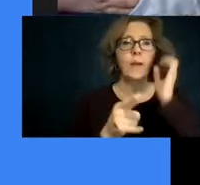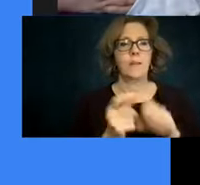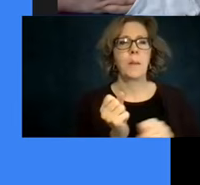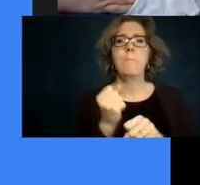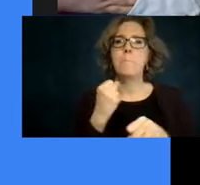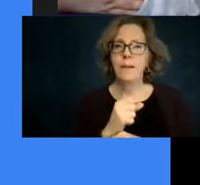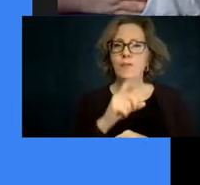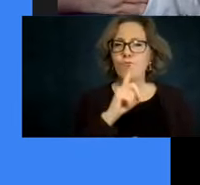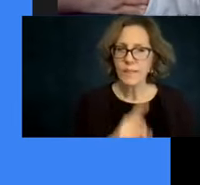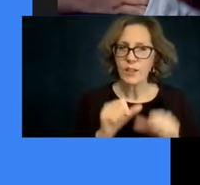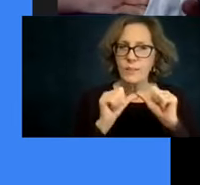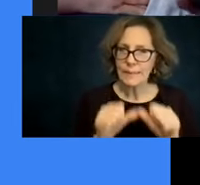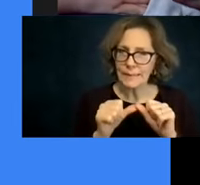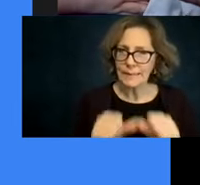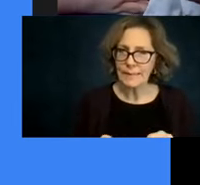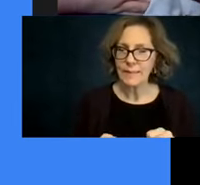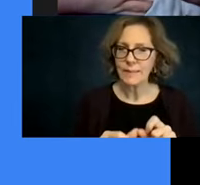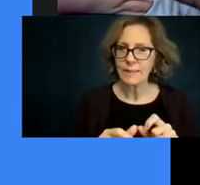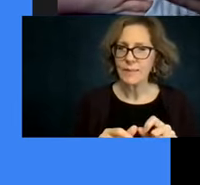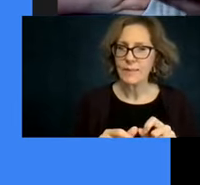Kath. Oh, sorry. Go ahead.